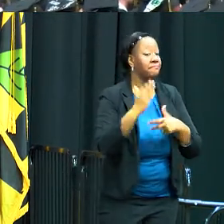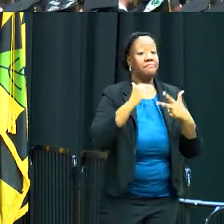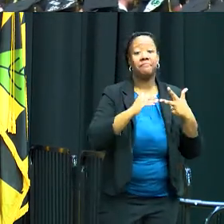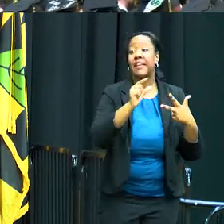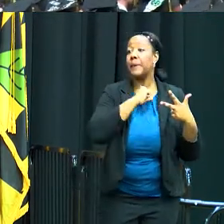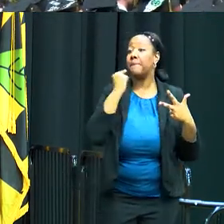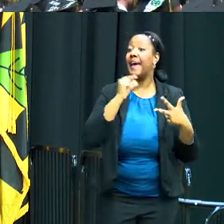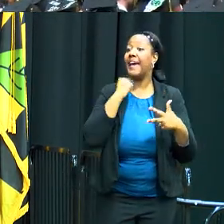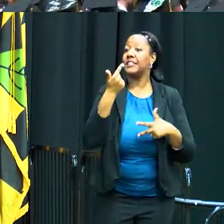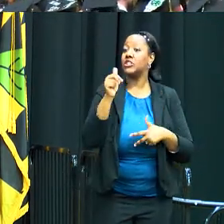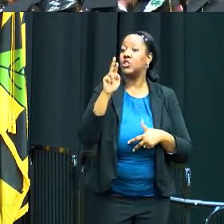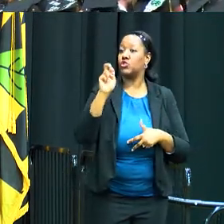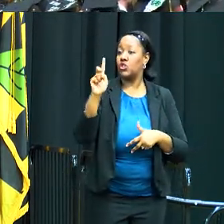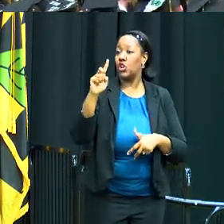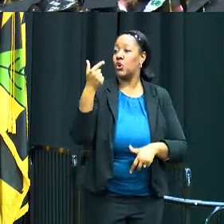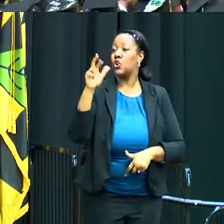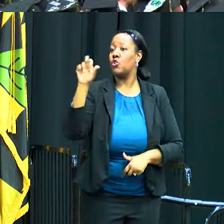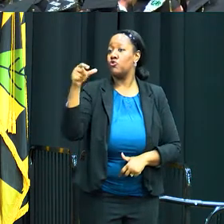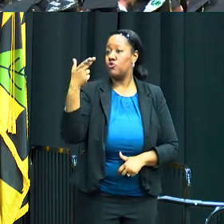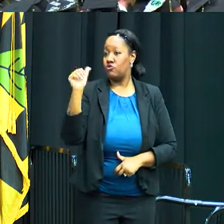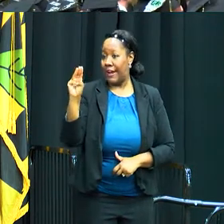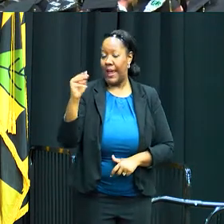Pastor Gerald Graham, Charles County,